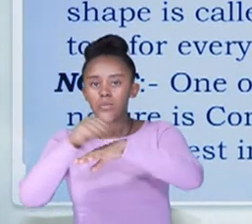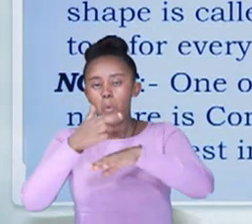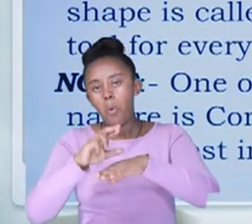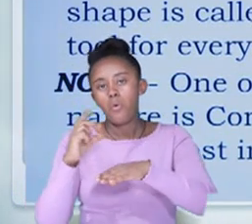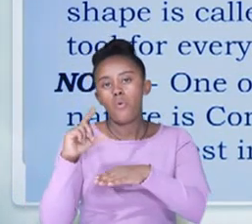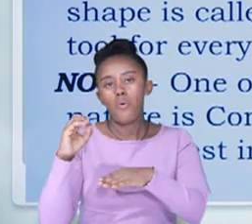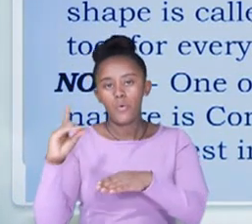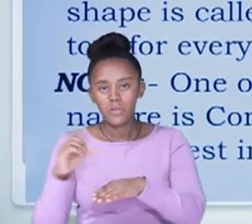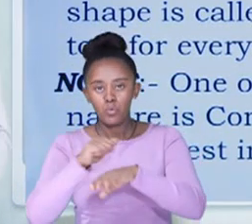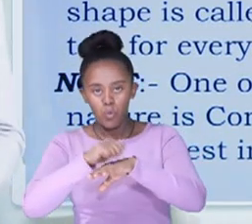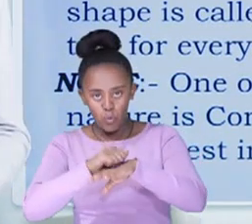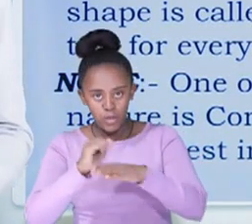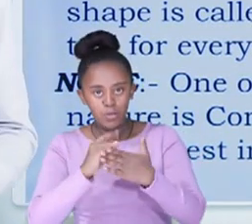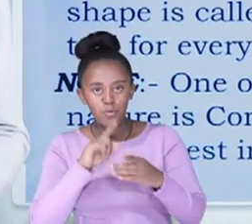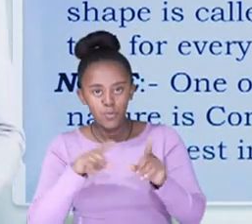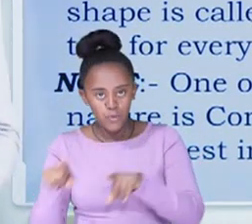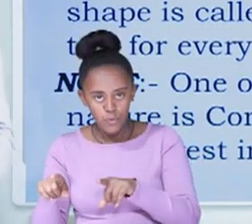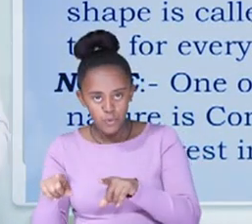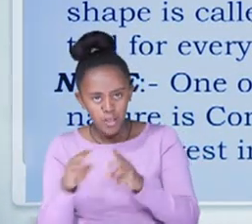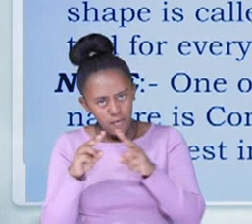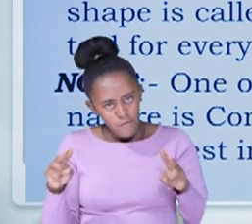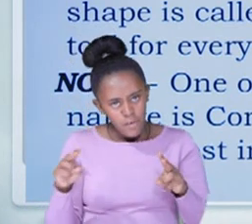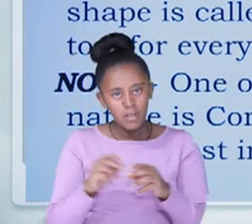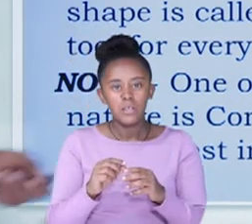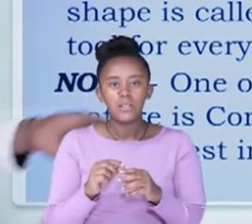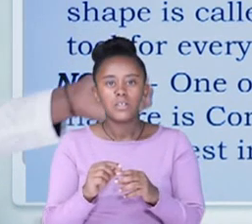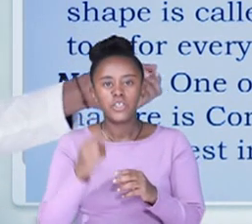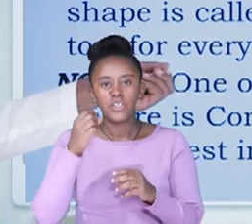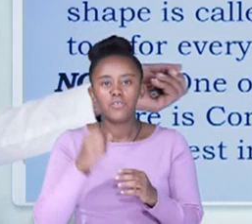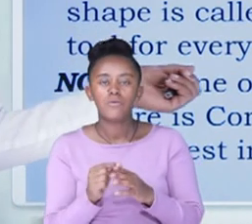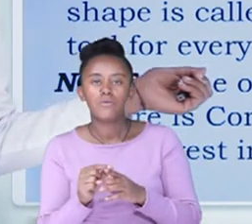lodestone. And it is also carved to a very sharper,